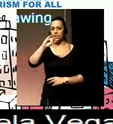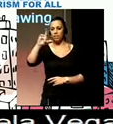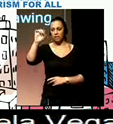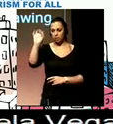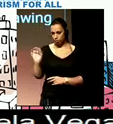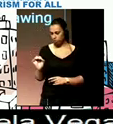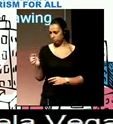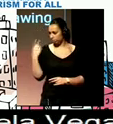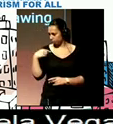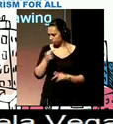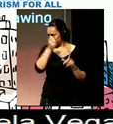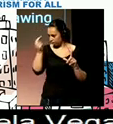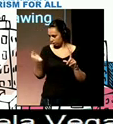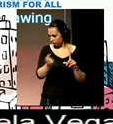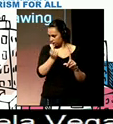a square